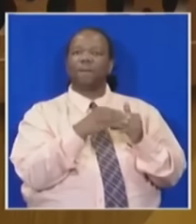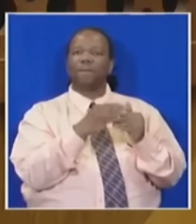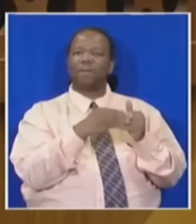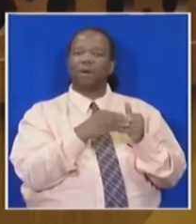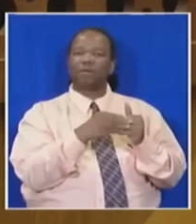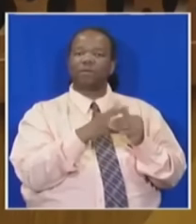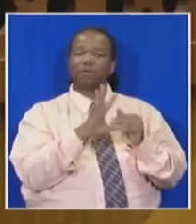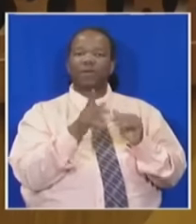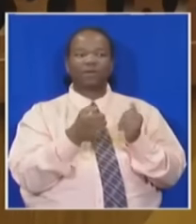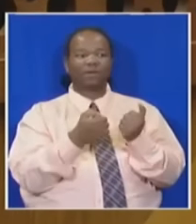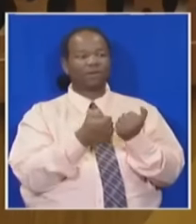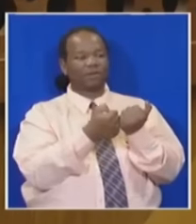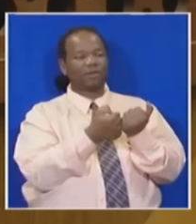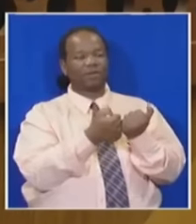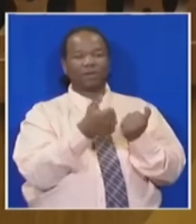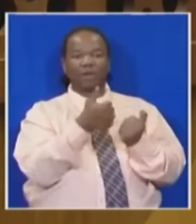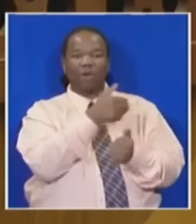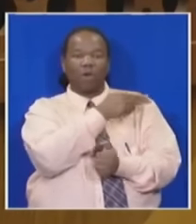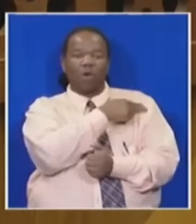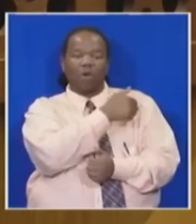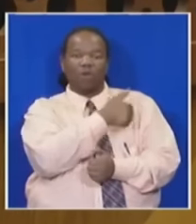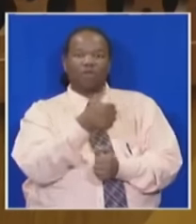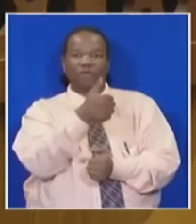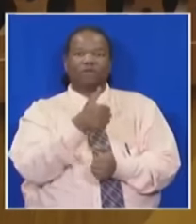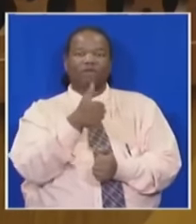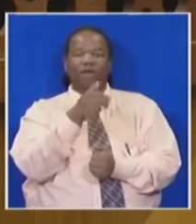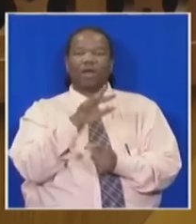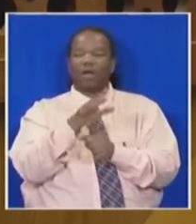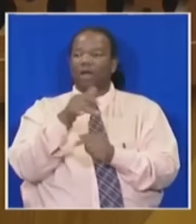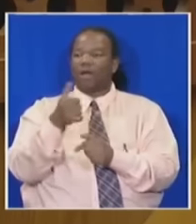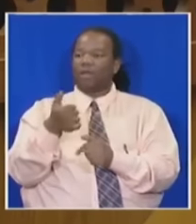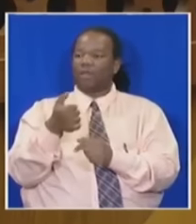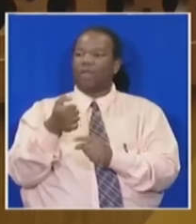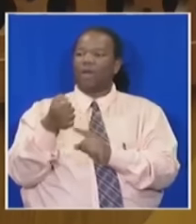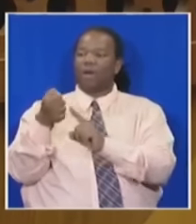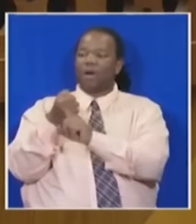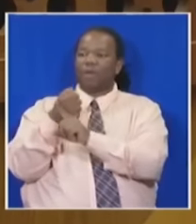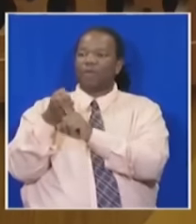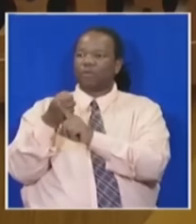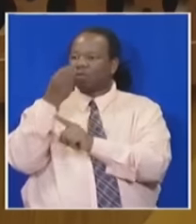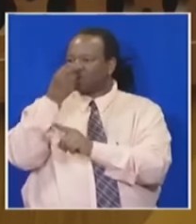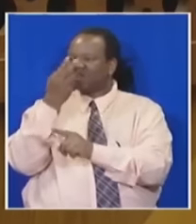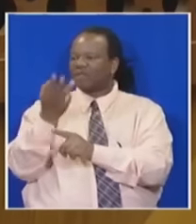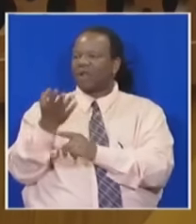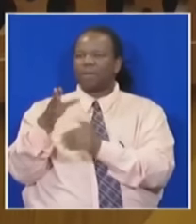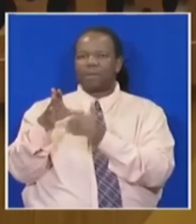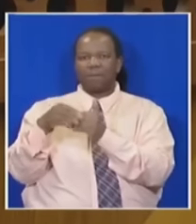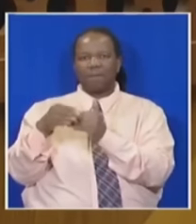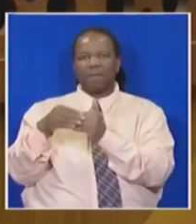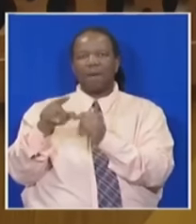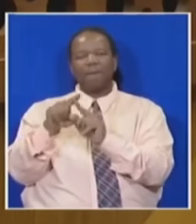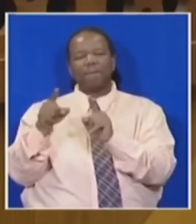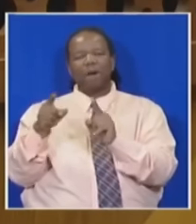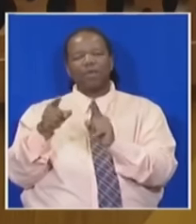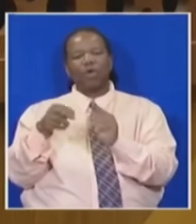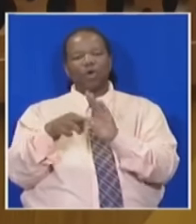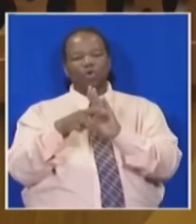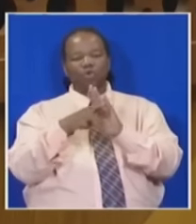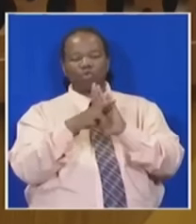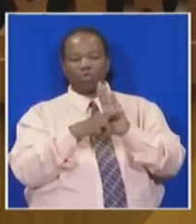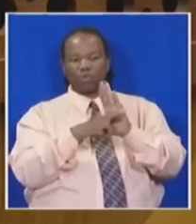officers to insult and abuse members of the opposition. Rules are selectively applied by the